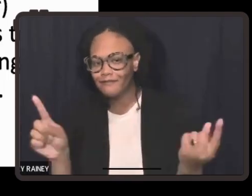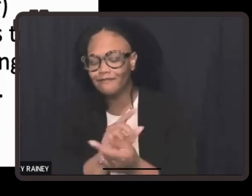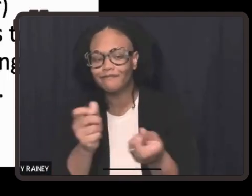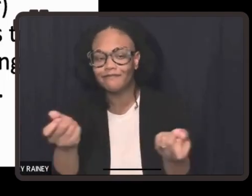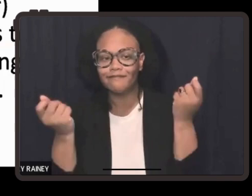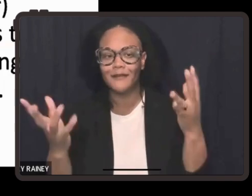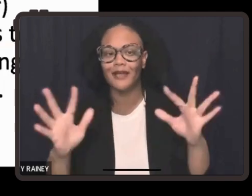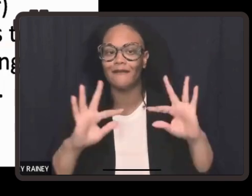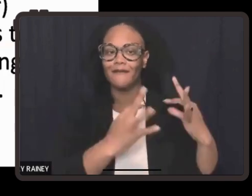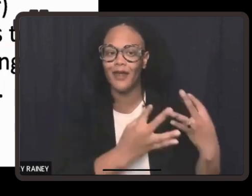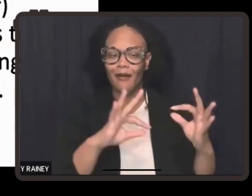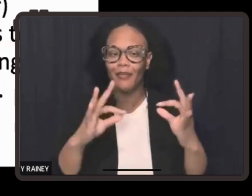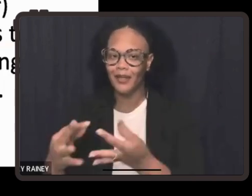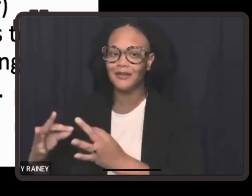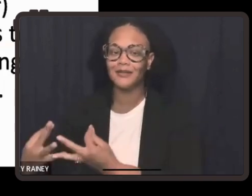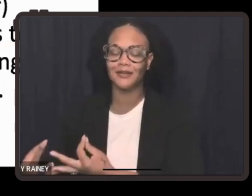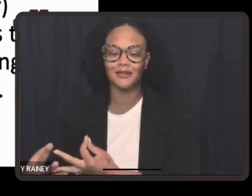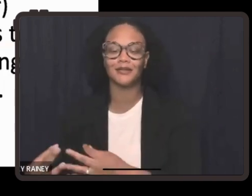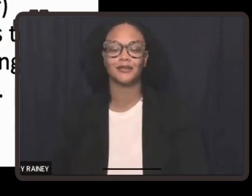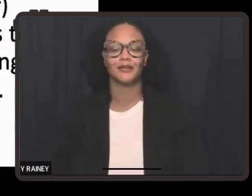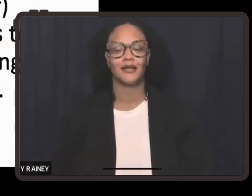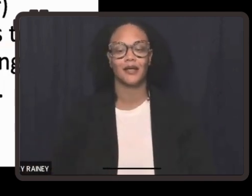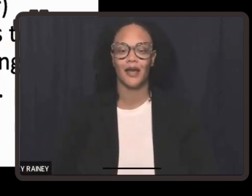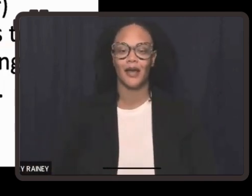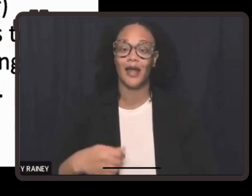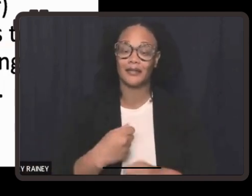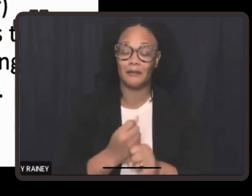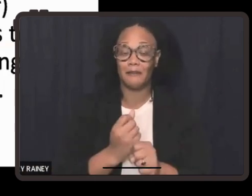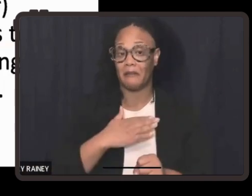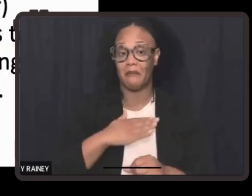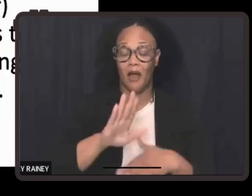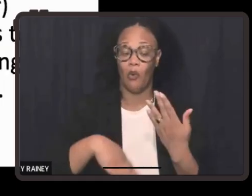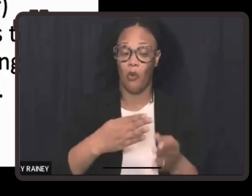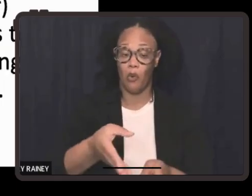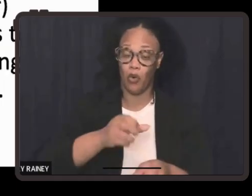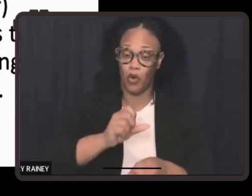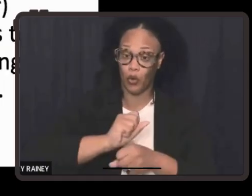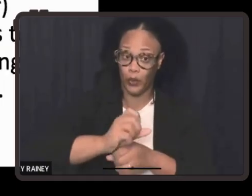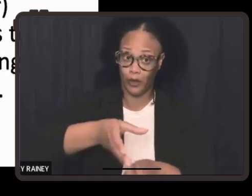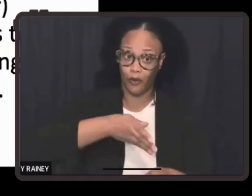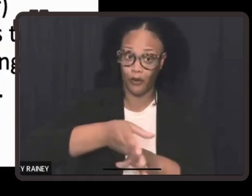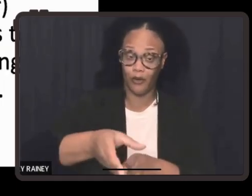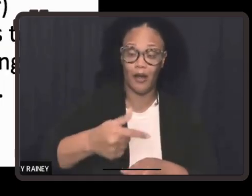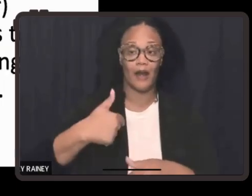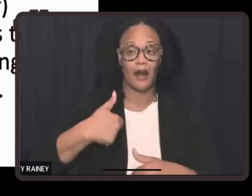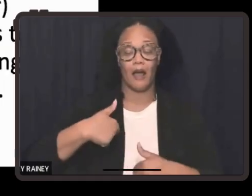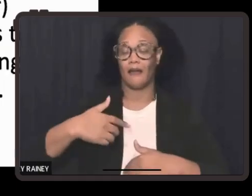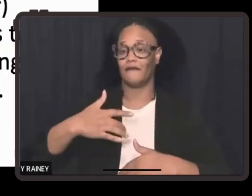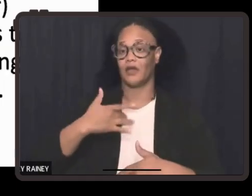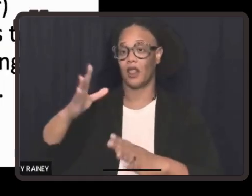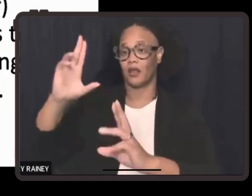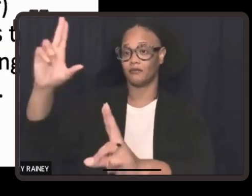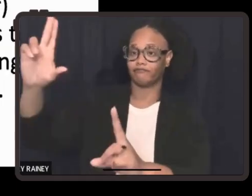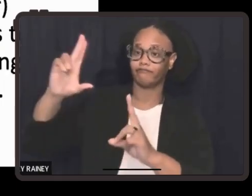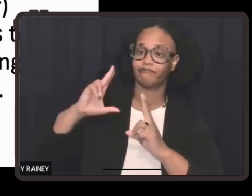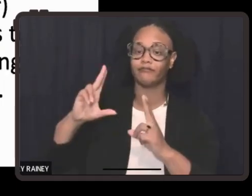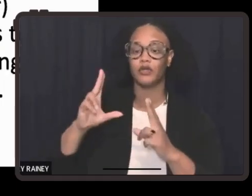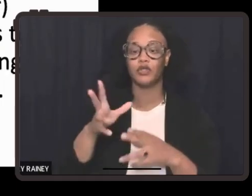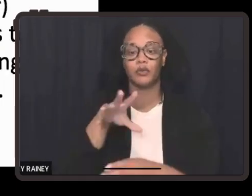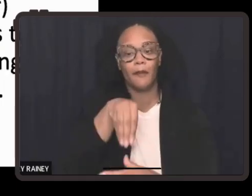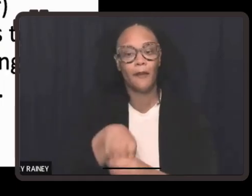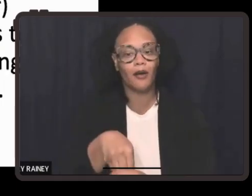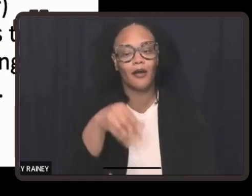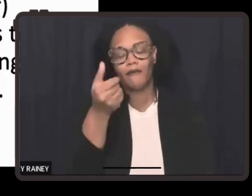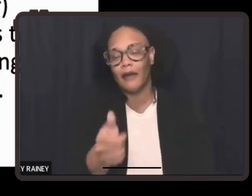a career making for me, and I am honored to be part of any presentation. But